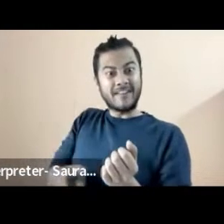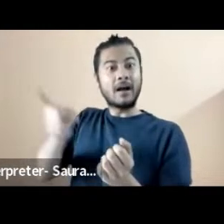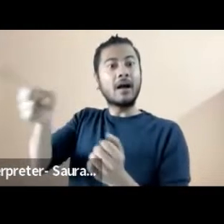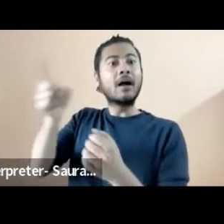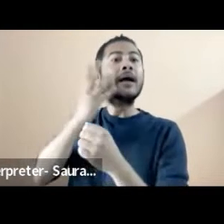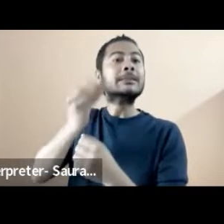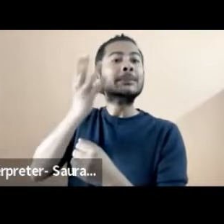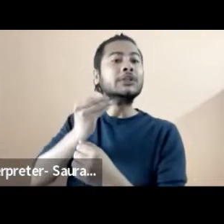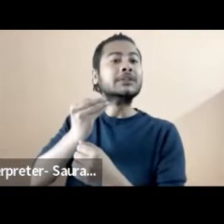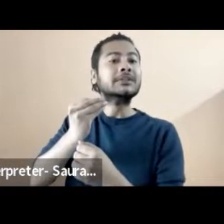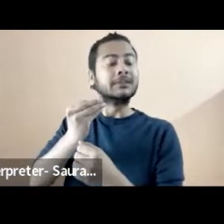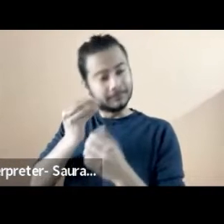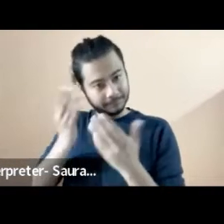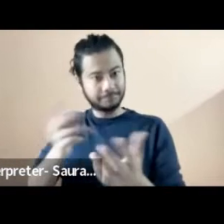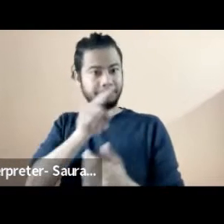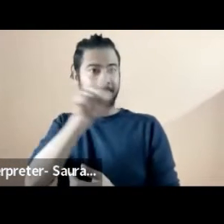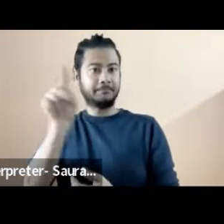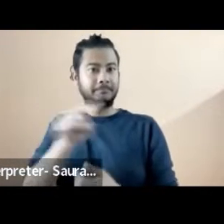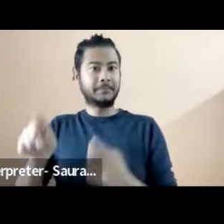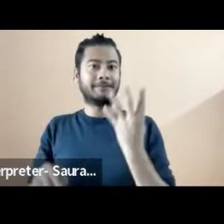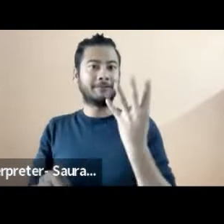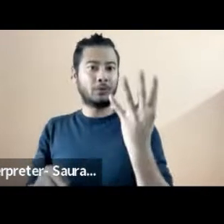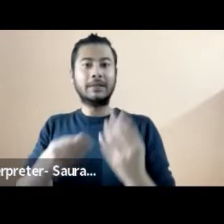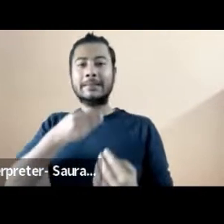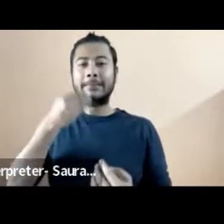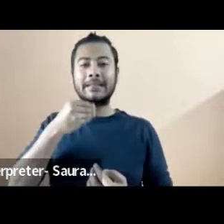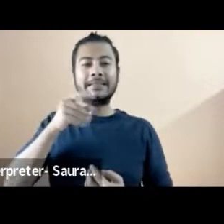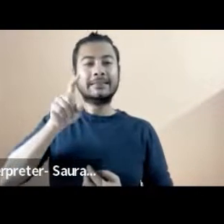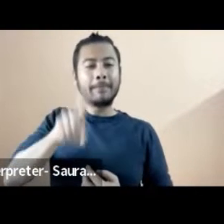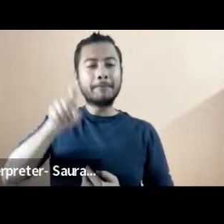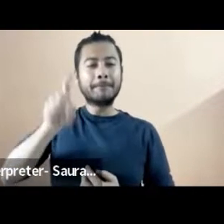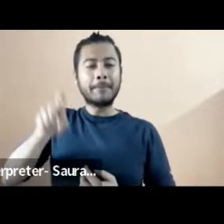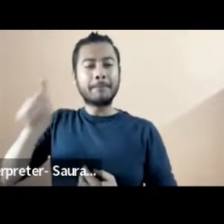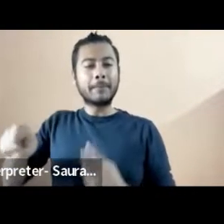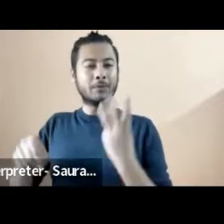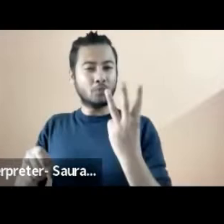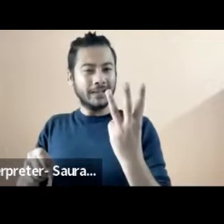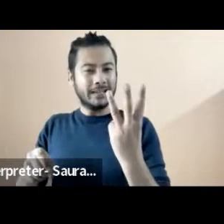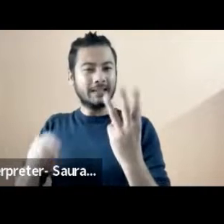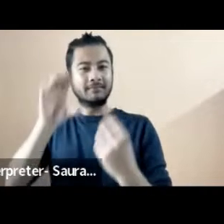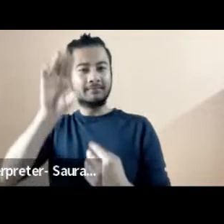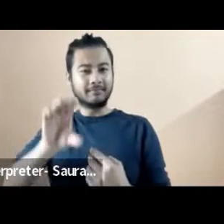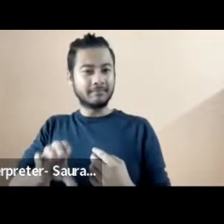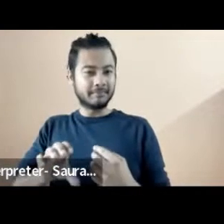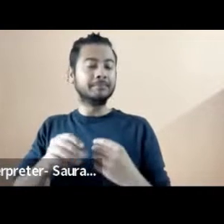Sarika, if you could click just thrice, I think it should appear. Yeah, so